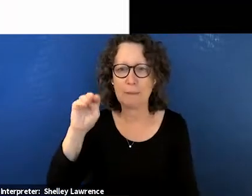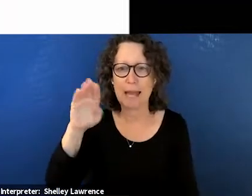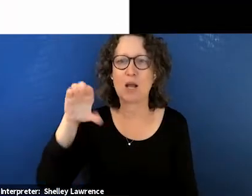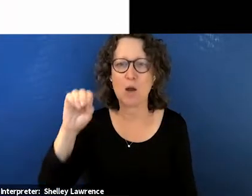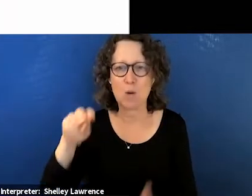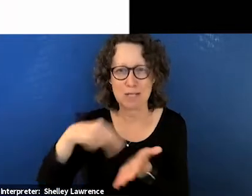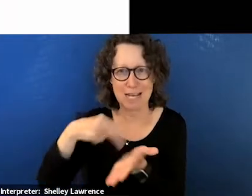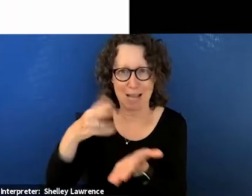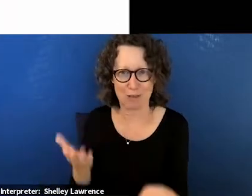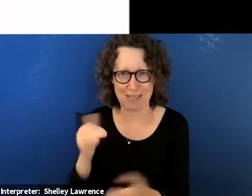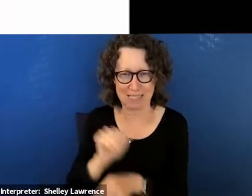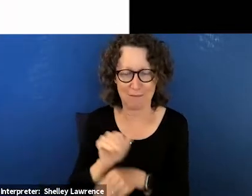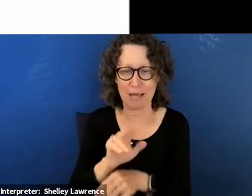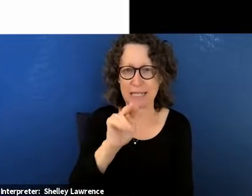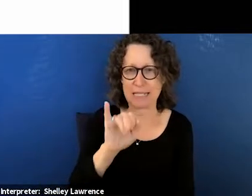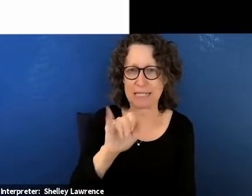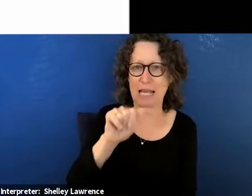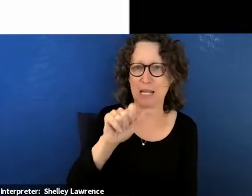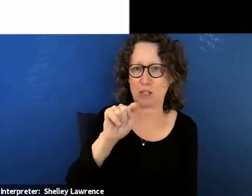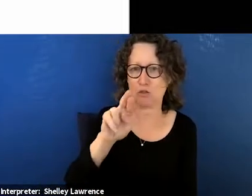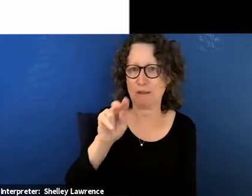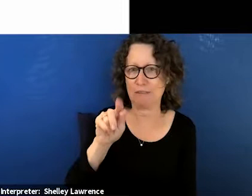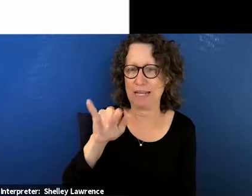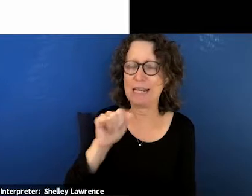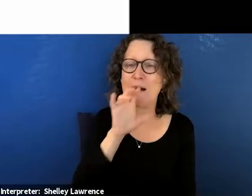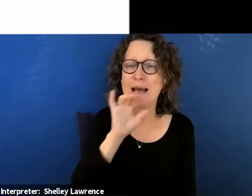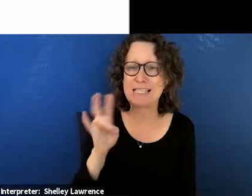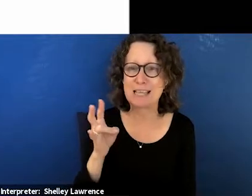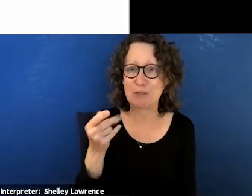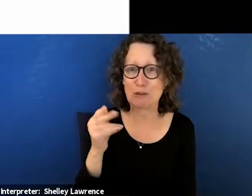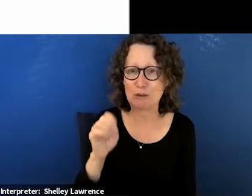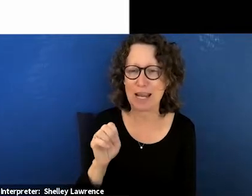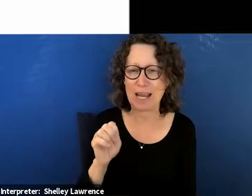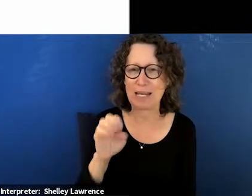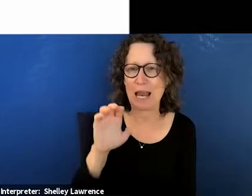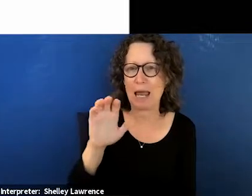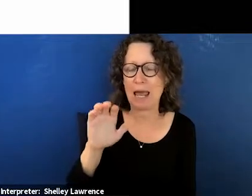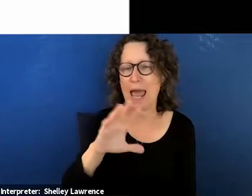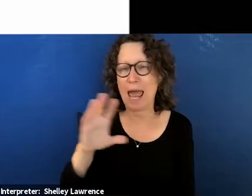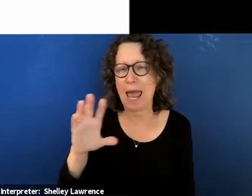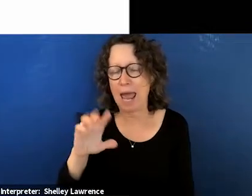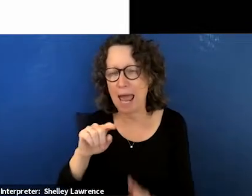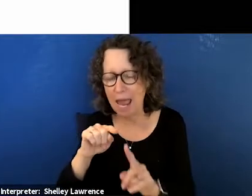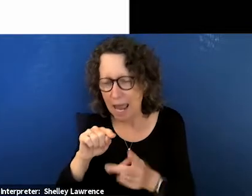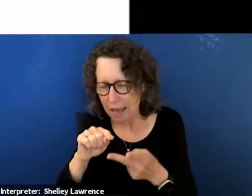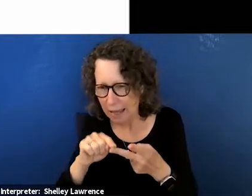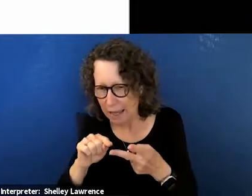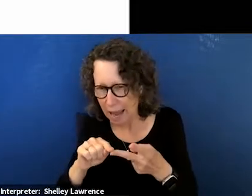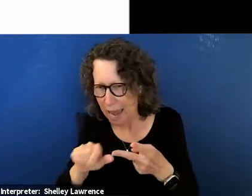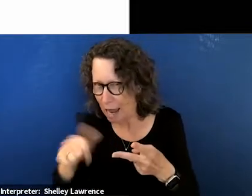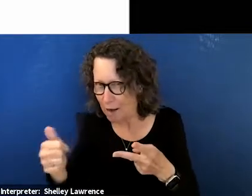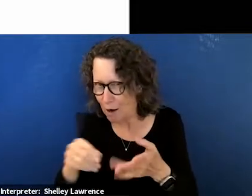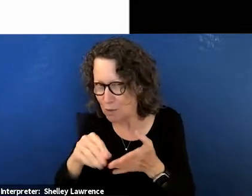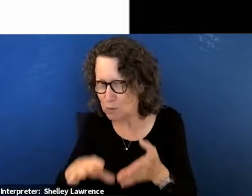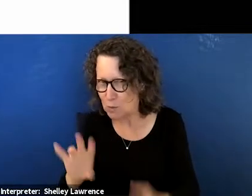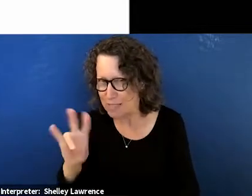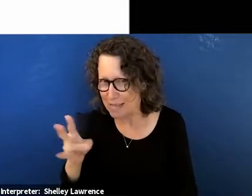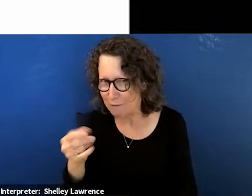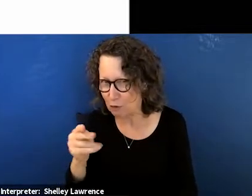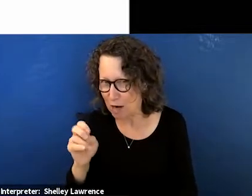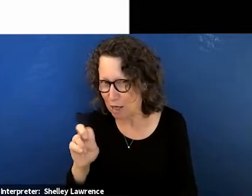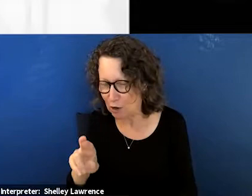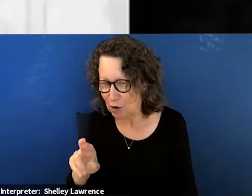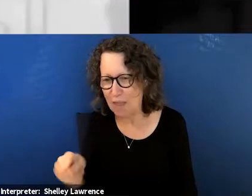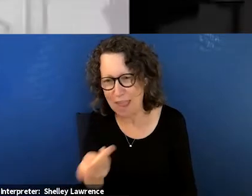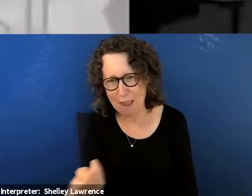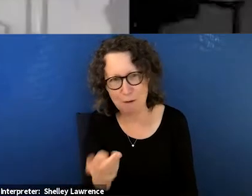evening. Natalia Treviño, a 7th grader at La Cumbre, and Araceli Sagastume, a 7th grader at La Colina, have